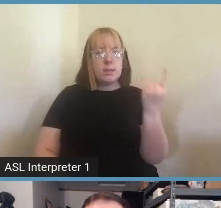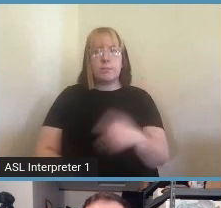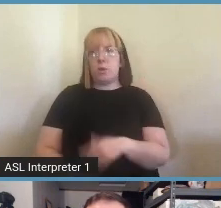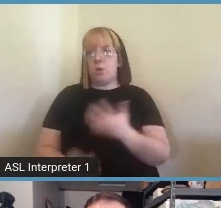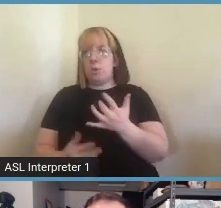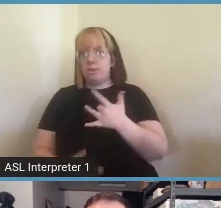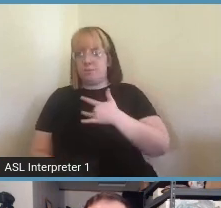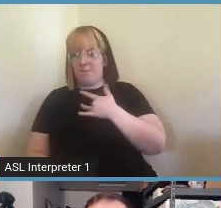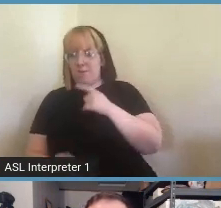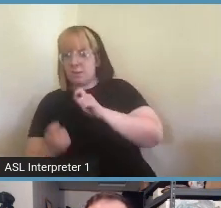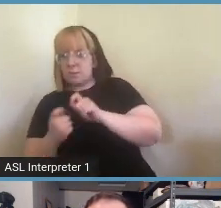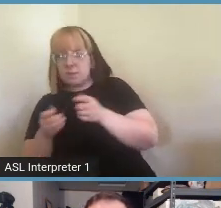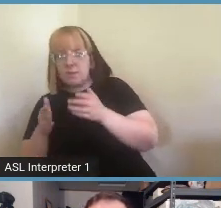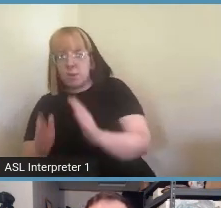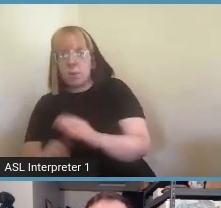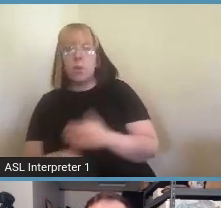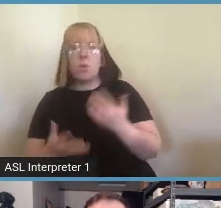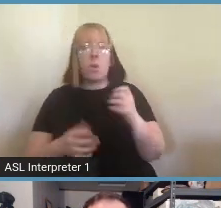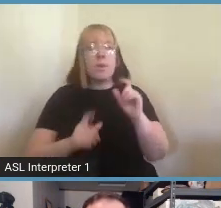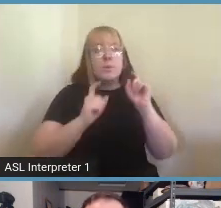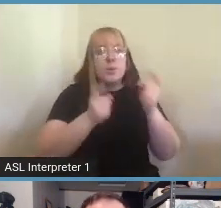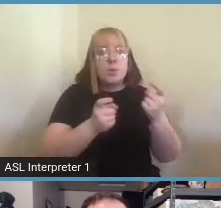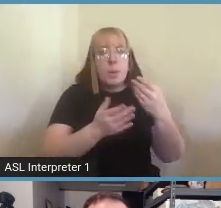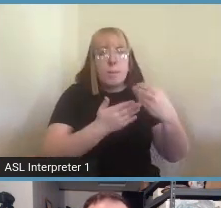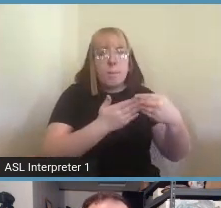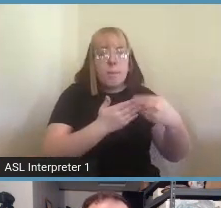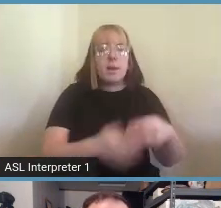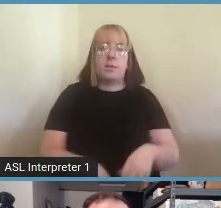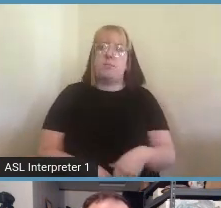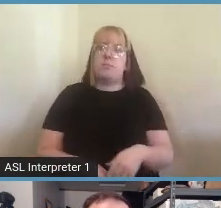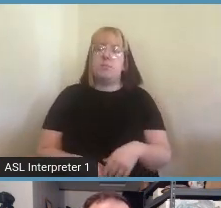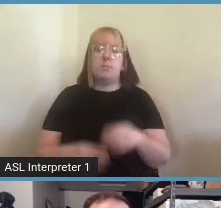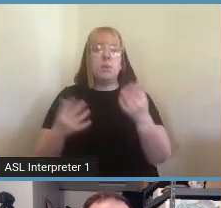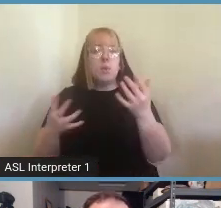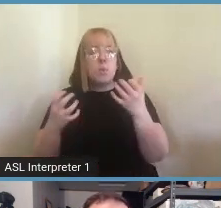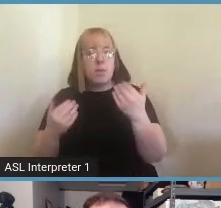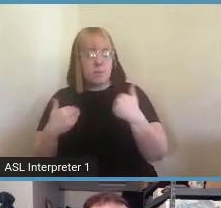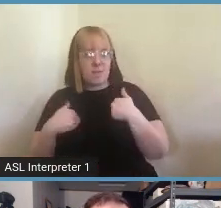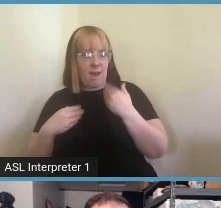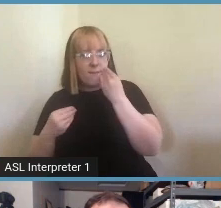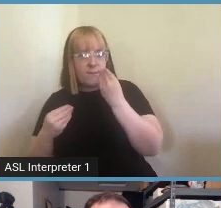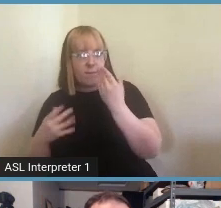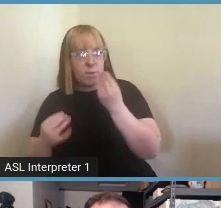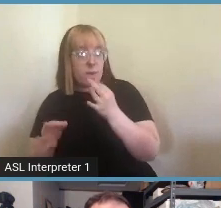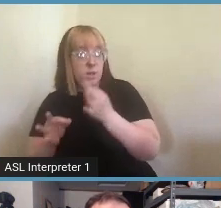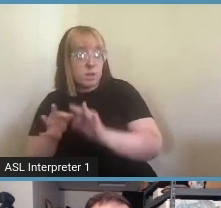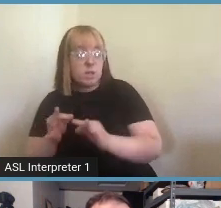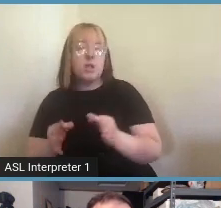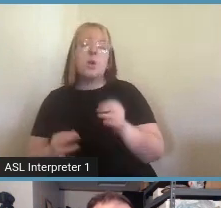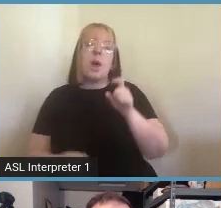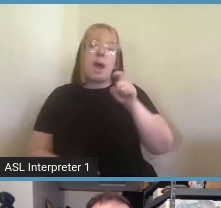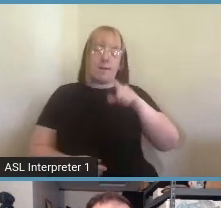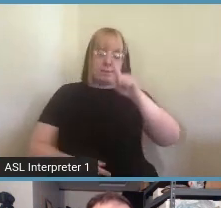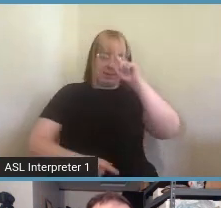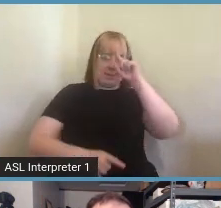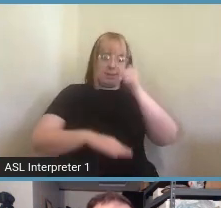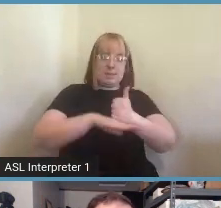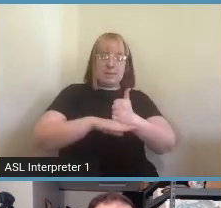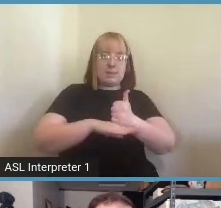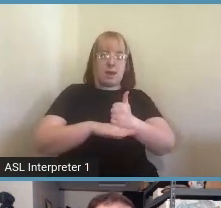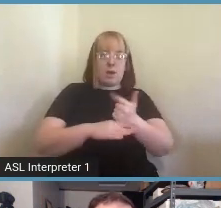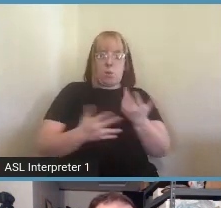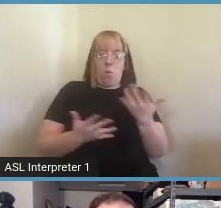certain way? Do you want them to make a donation? Do you want them to just have information? You need to know what the purpose of this video